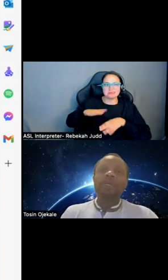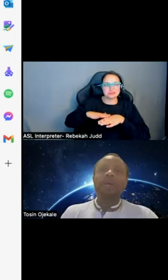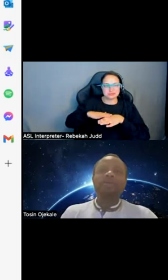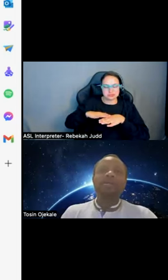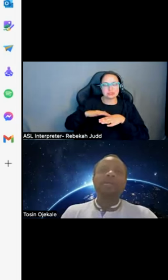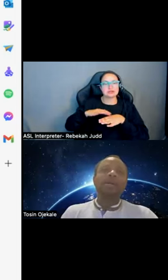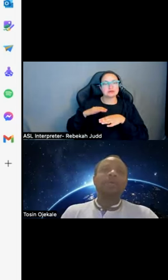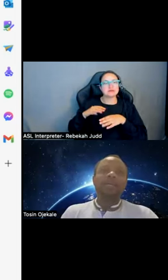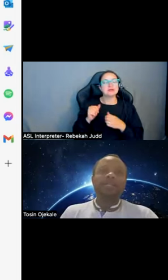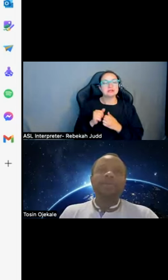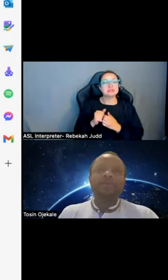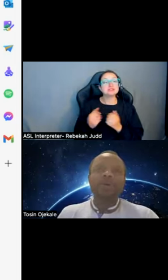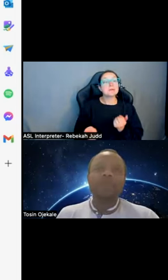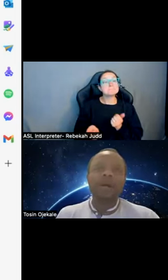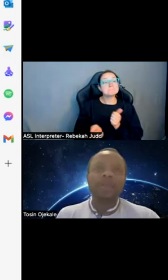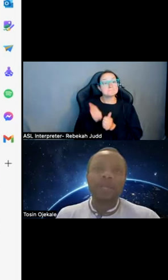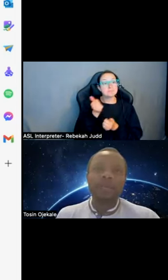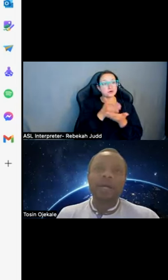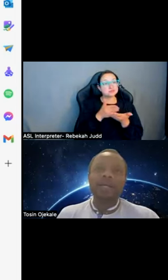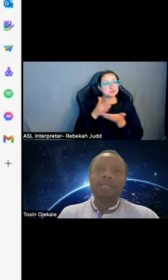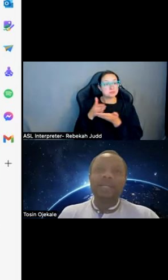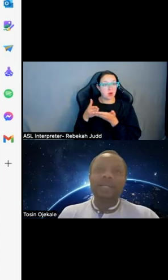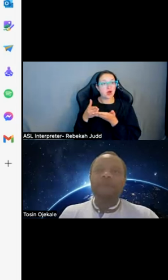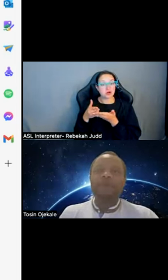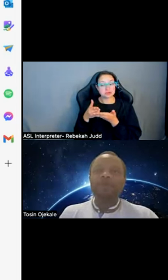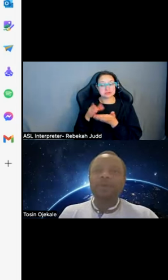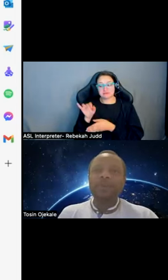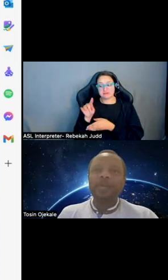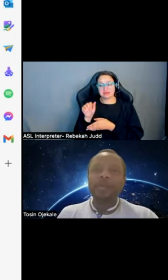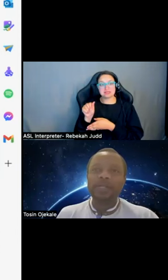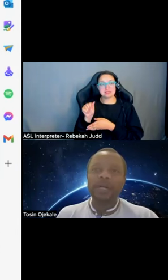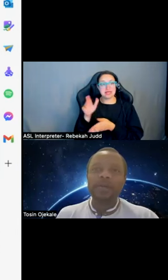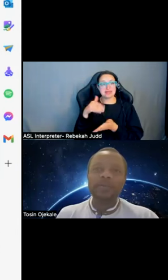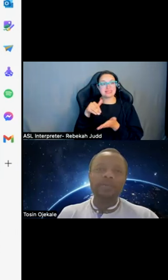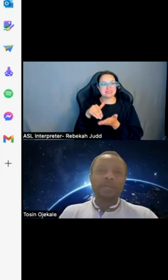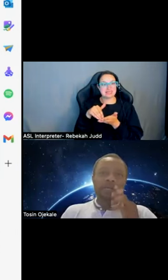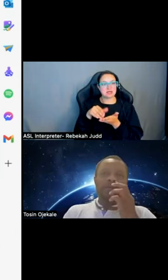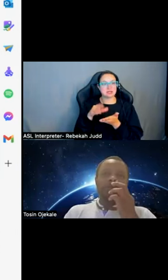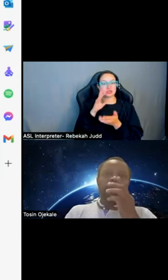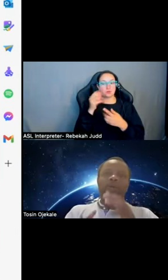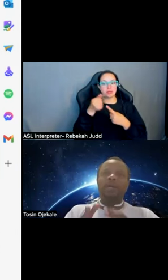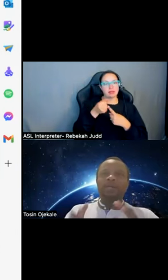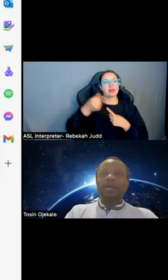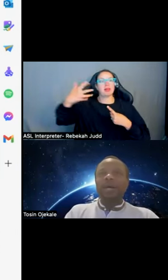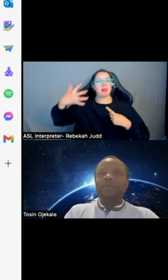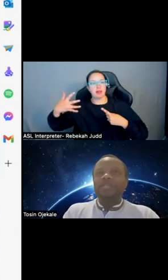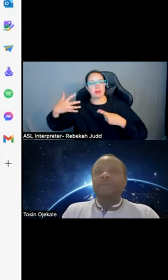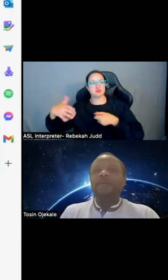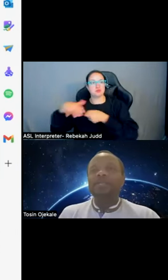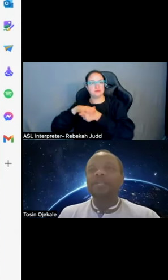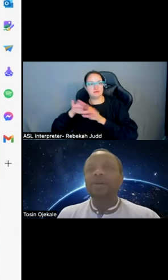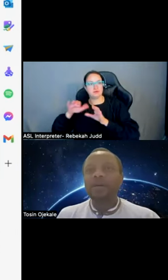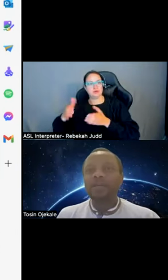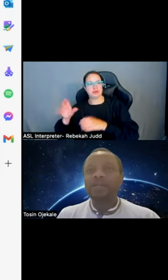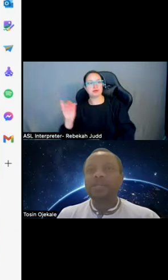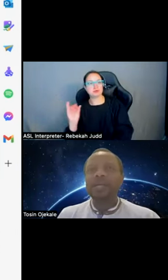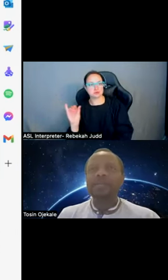talked about, we are still going to talk about them as a full topic on their own. So that was the first